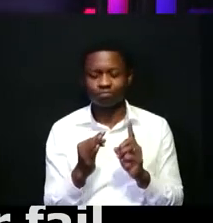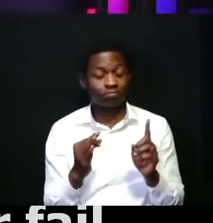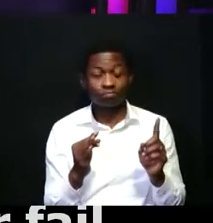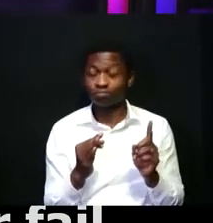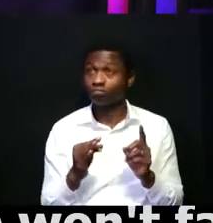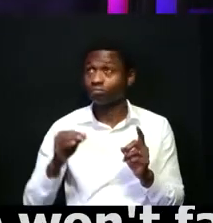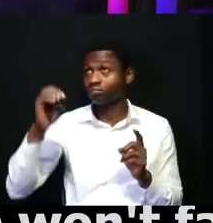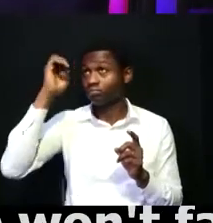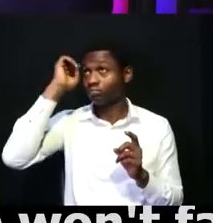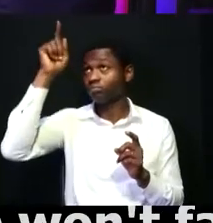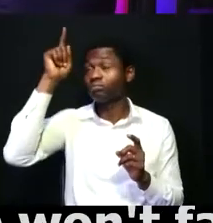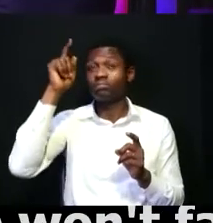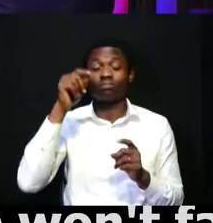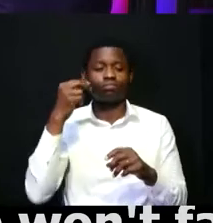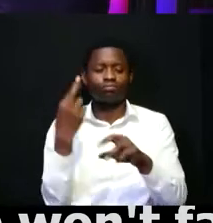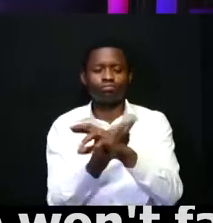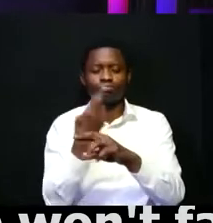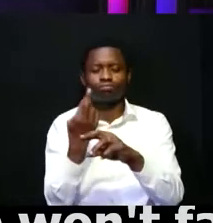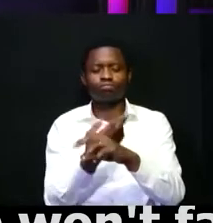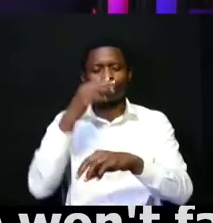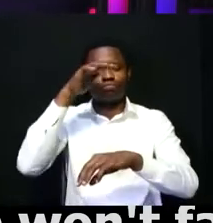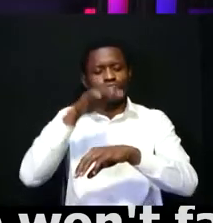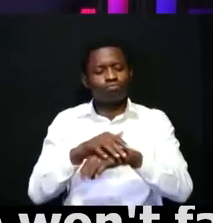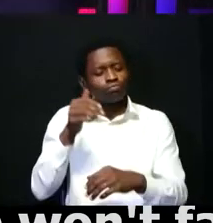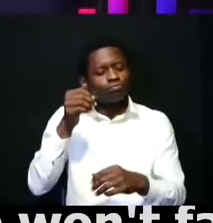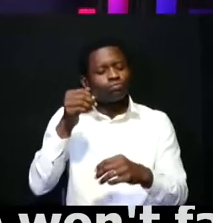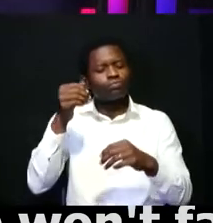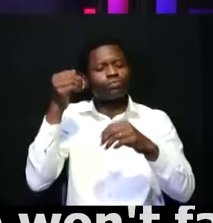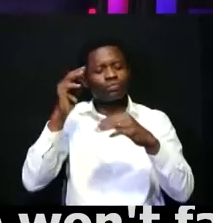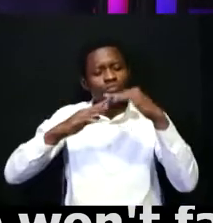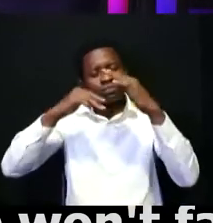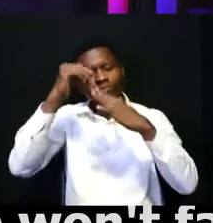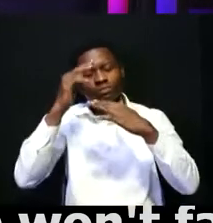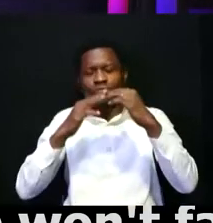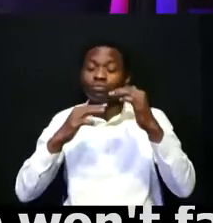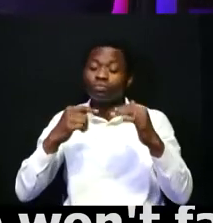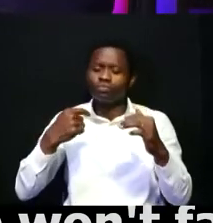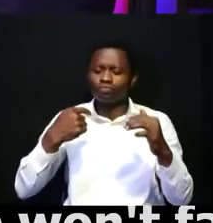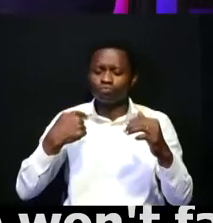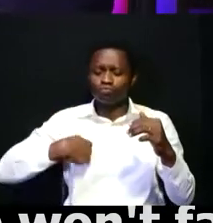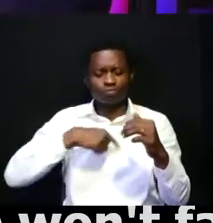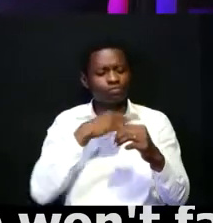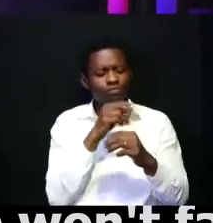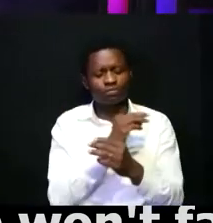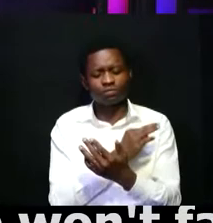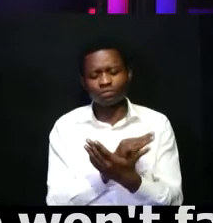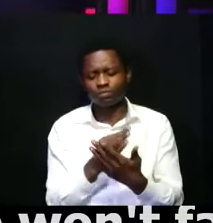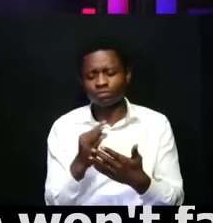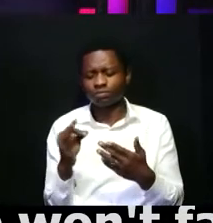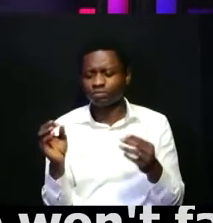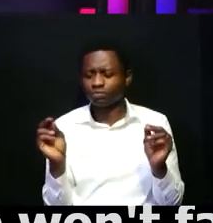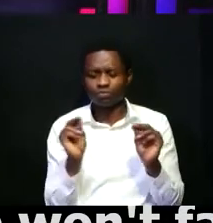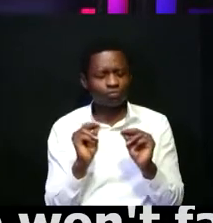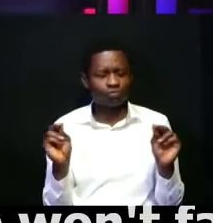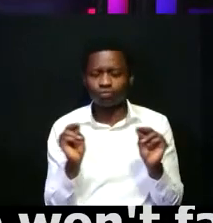Oh, he's a rock on which we build. We won't fail.